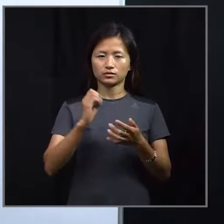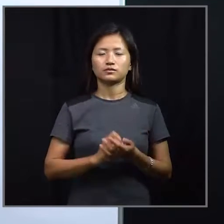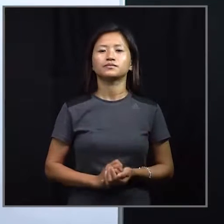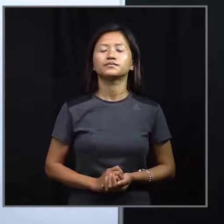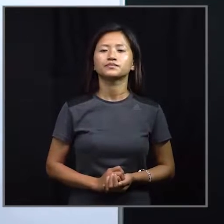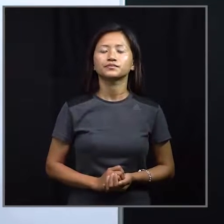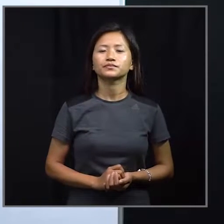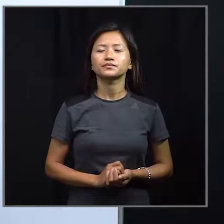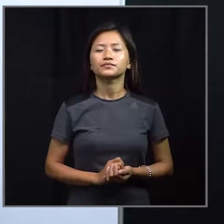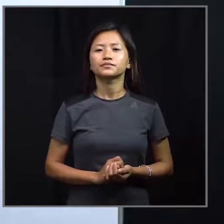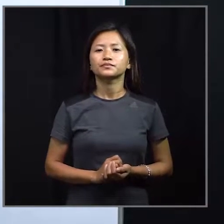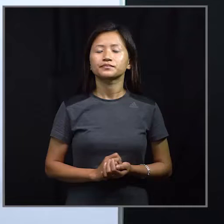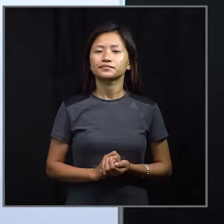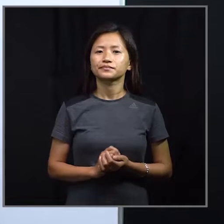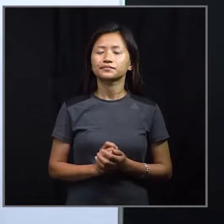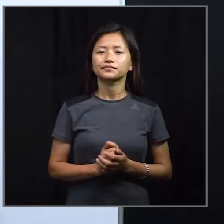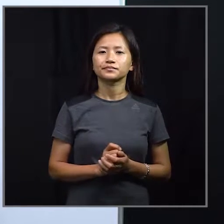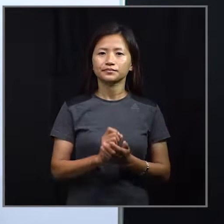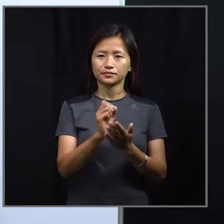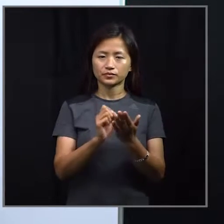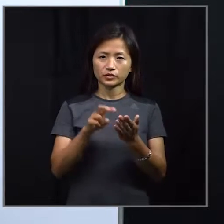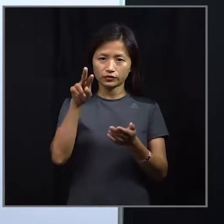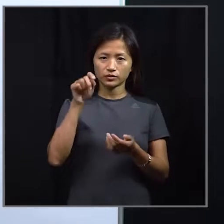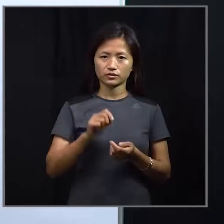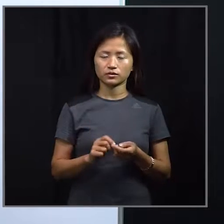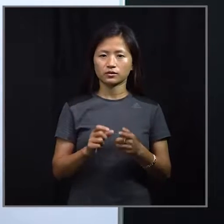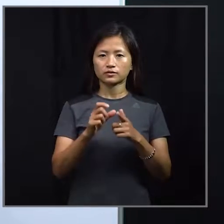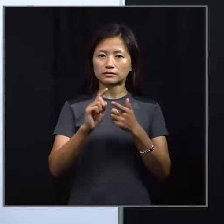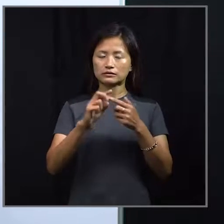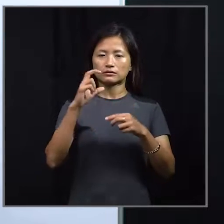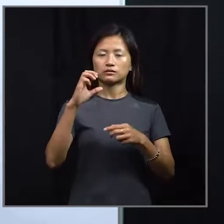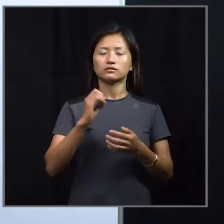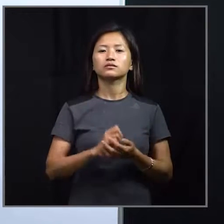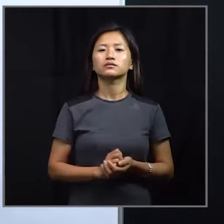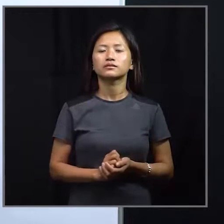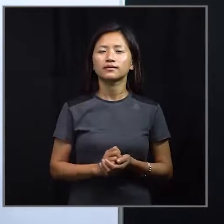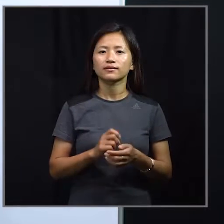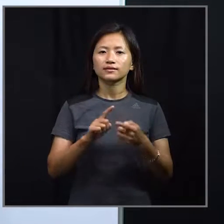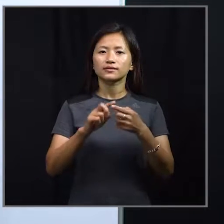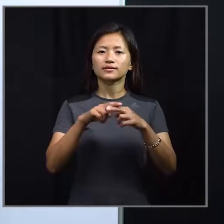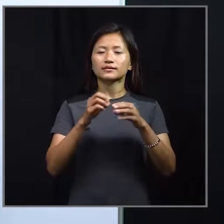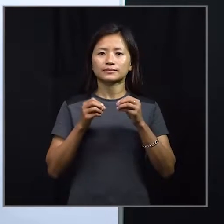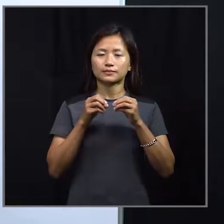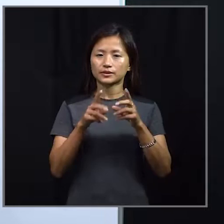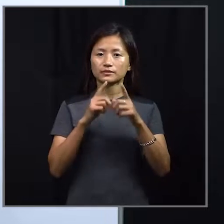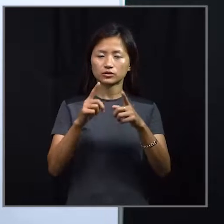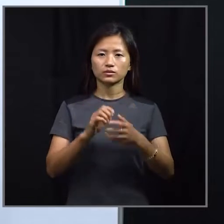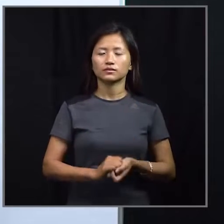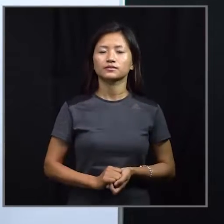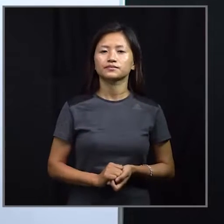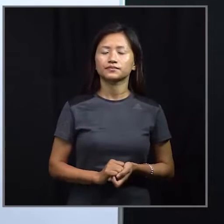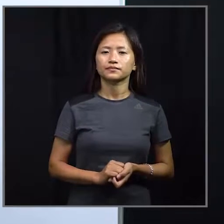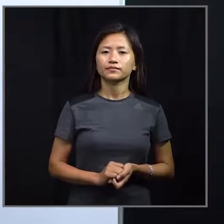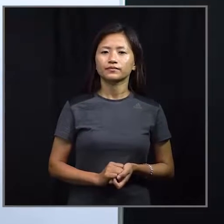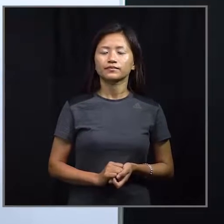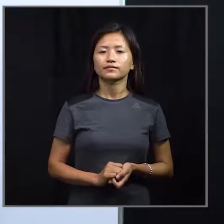economics. Clear or not? In your textbook, it is written definition of economics, but they have explained the meaning of definition of an economy. So we